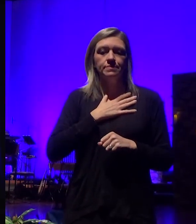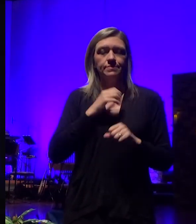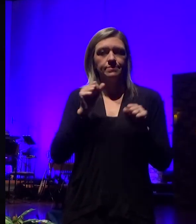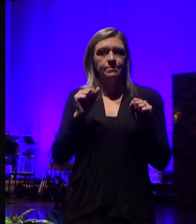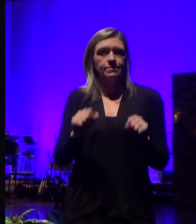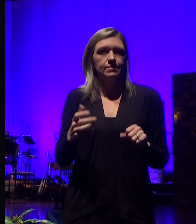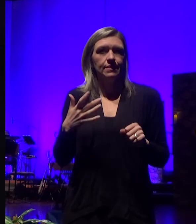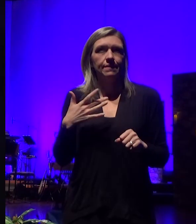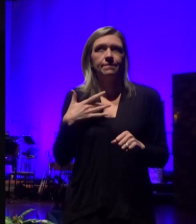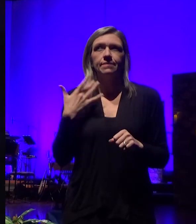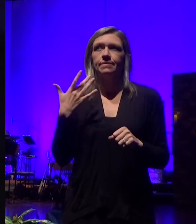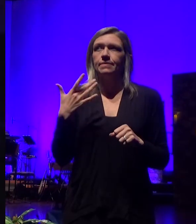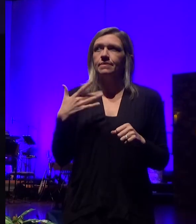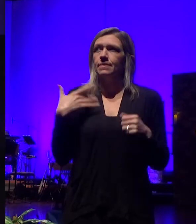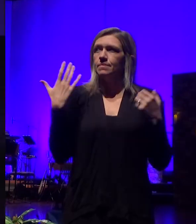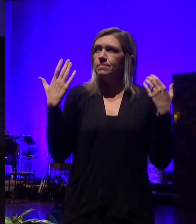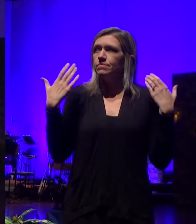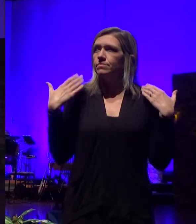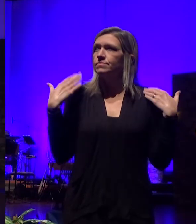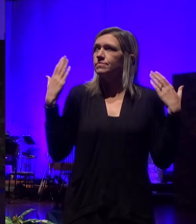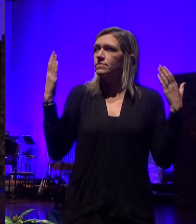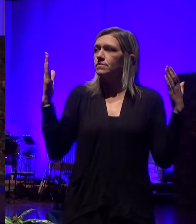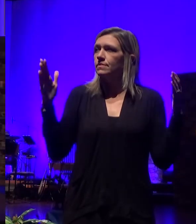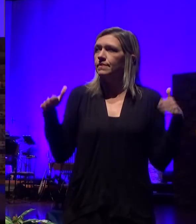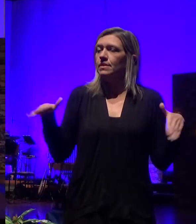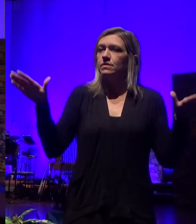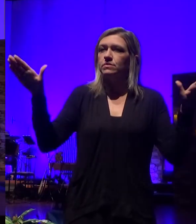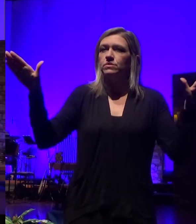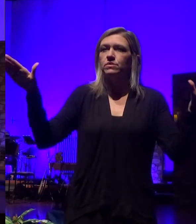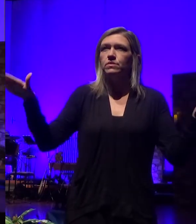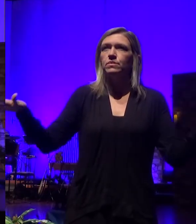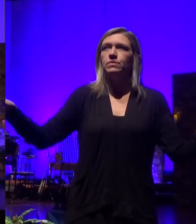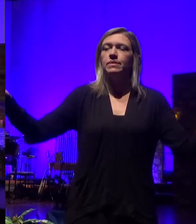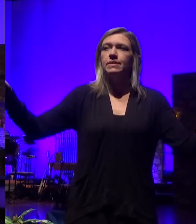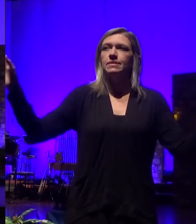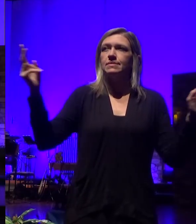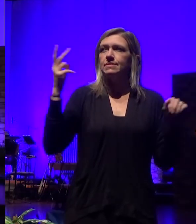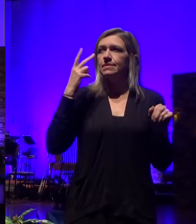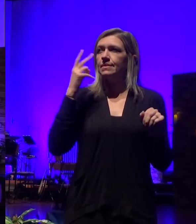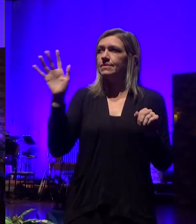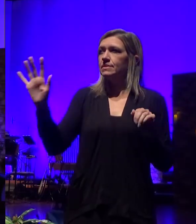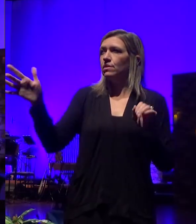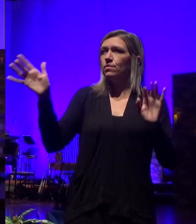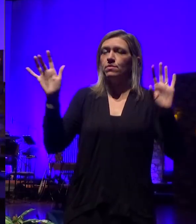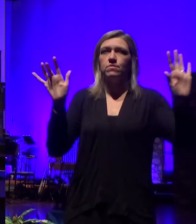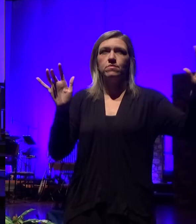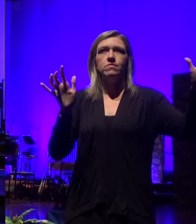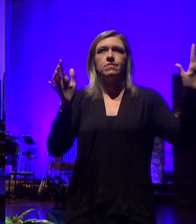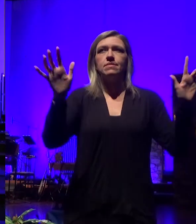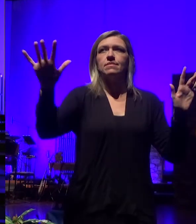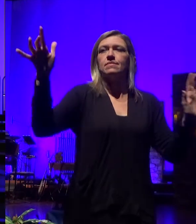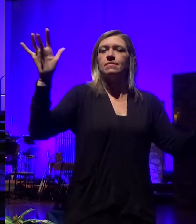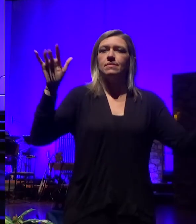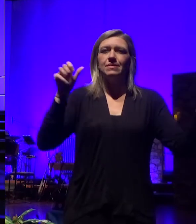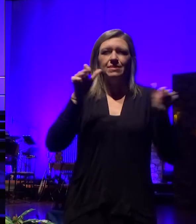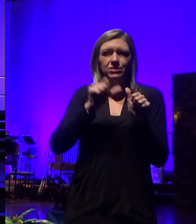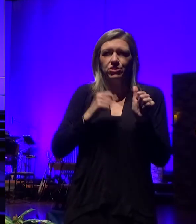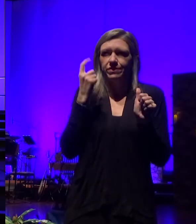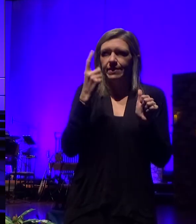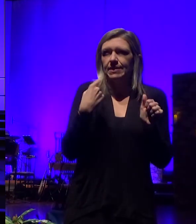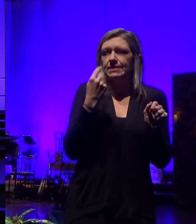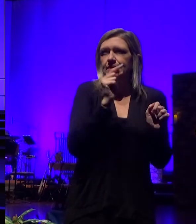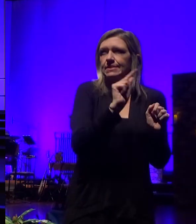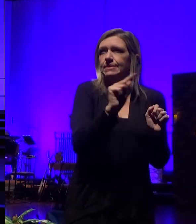grace. I can hear the brush of angel wings. I see glory on